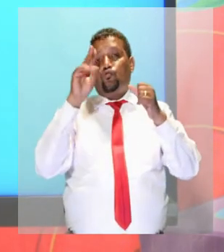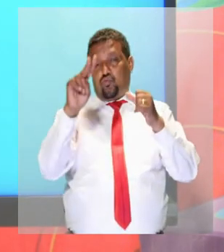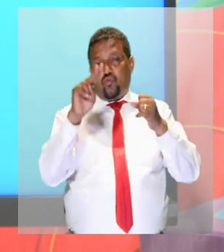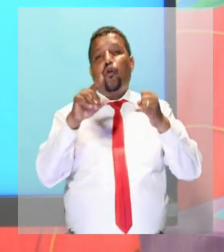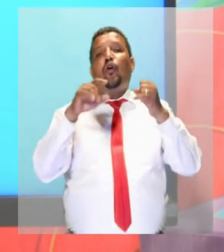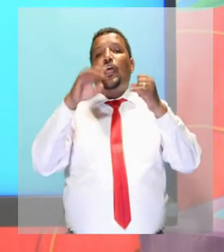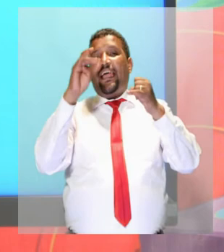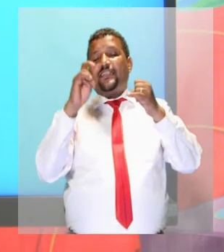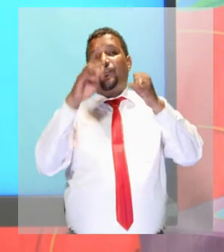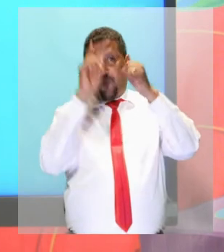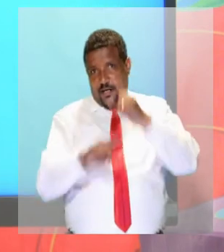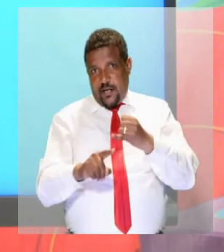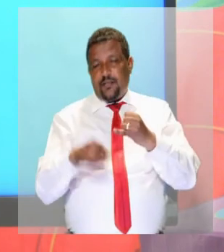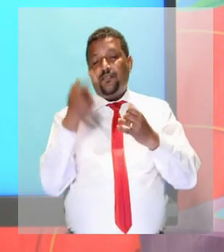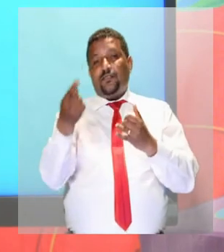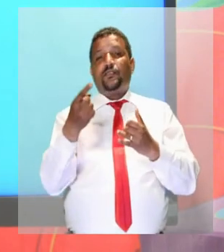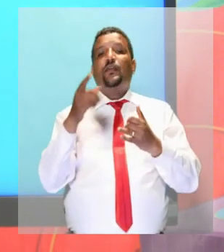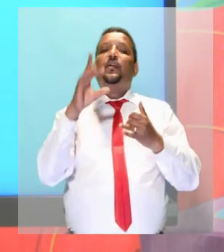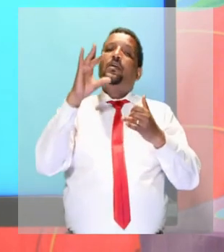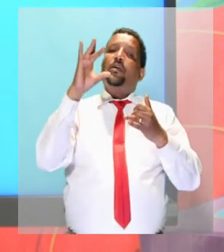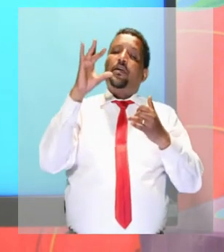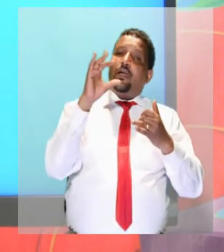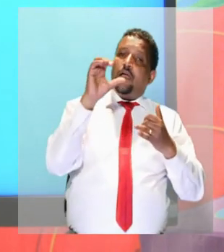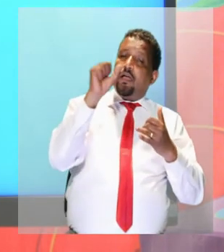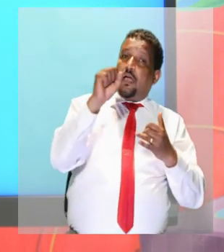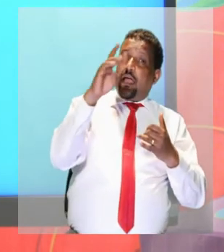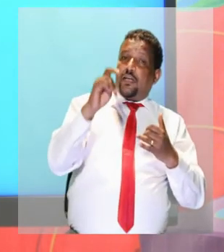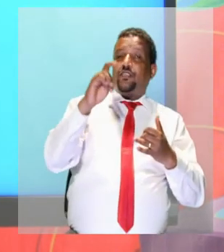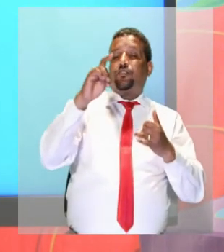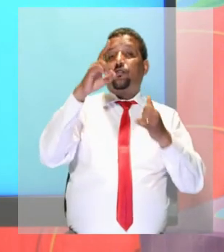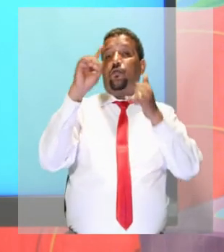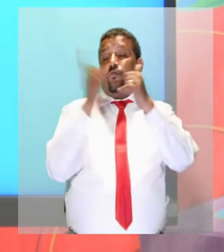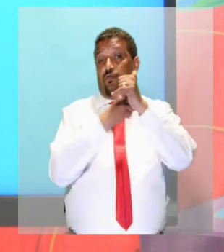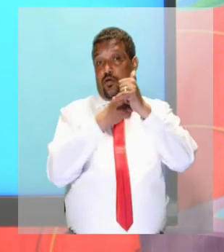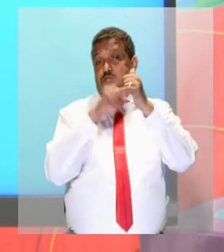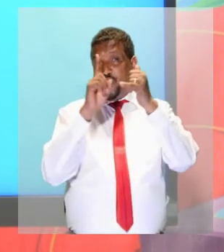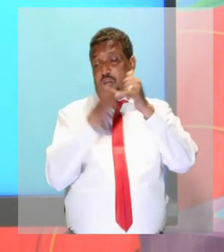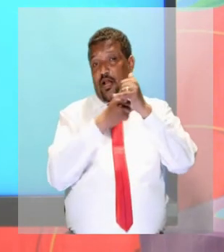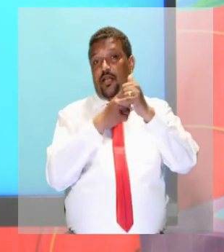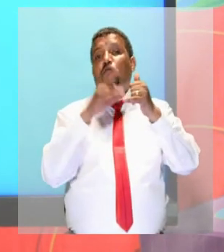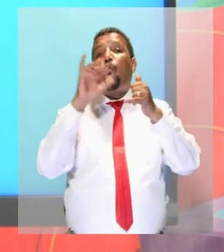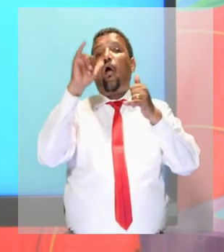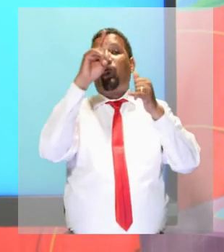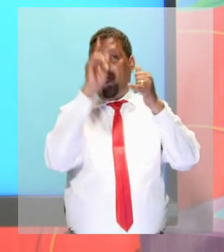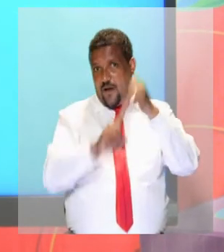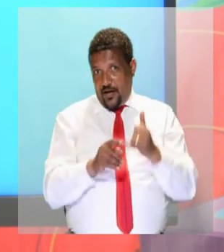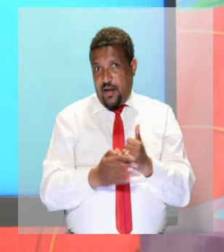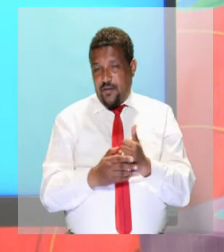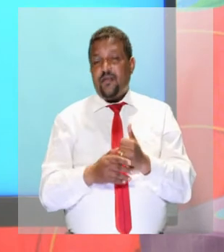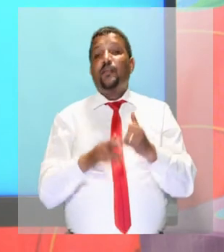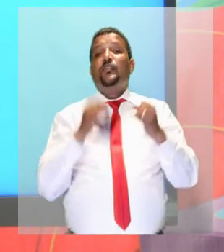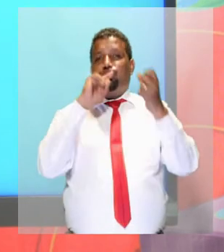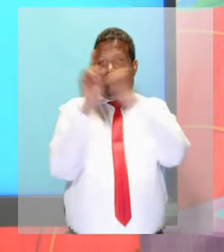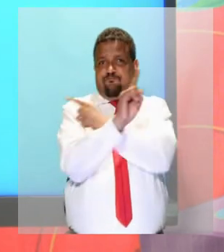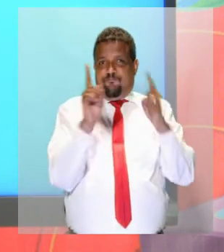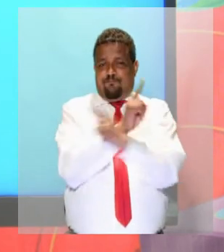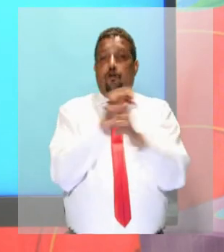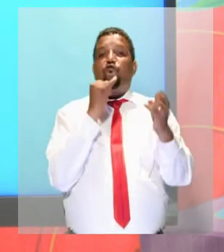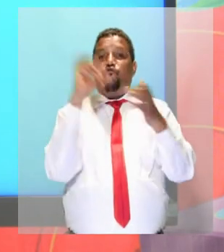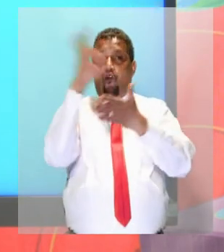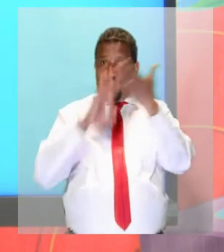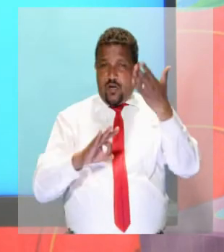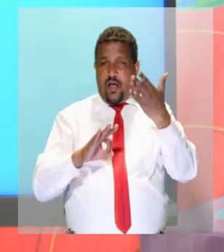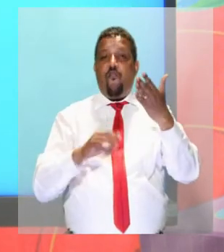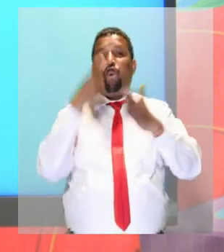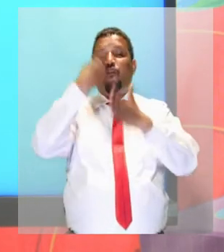this 8 as y initial and this 5 as y final. And when we substitute this information on this formula, the value of